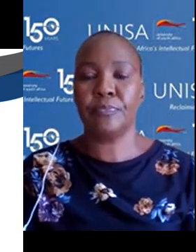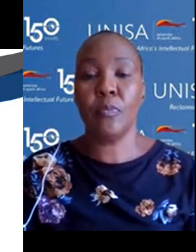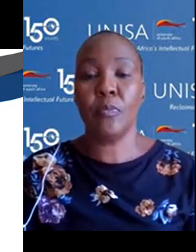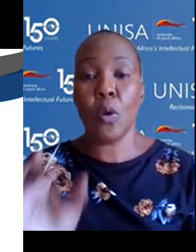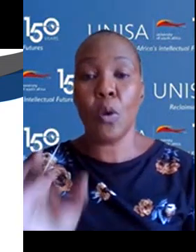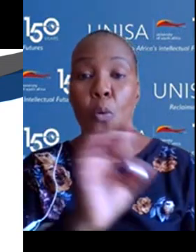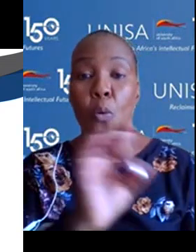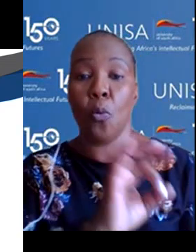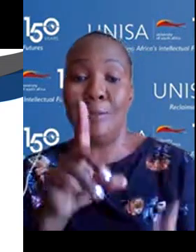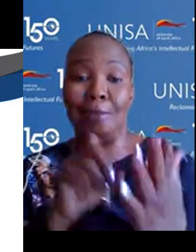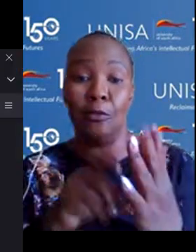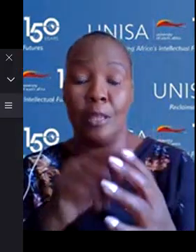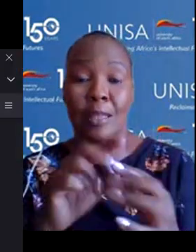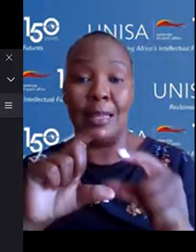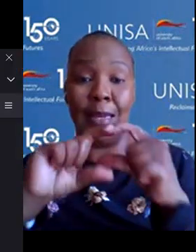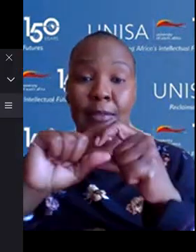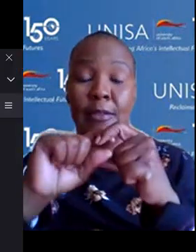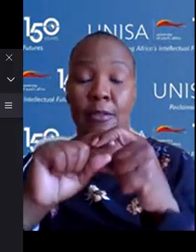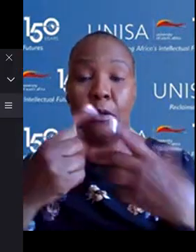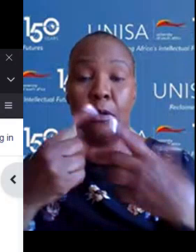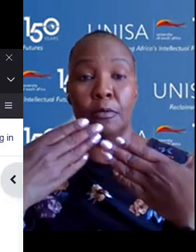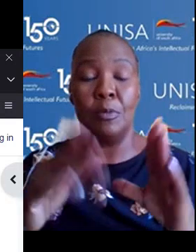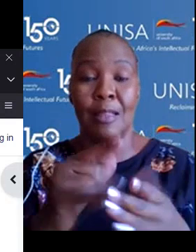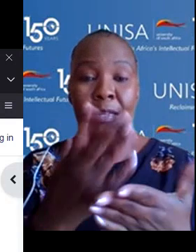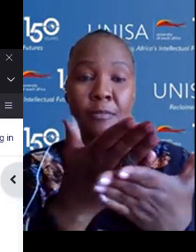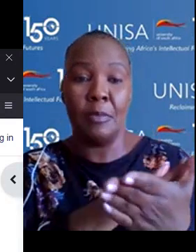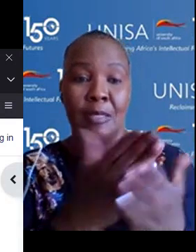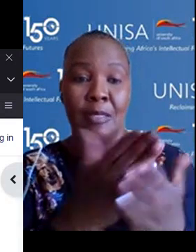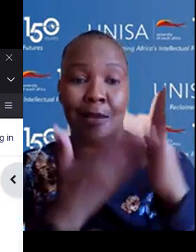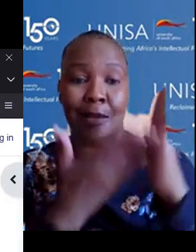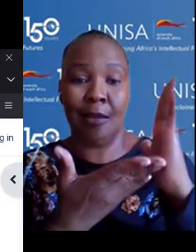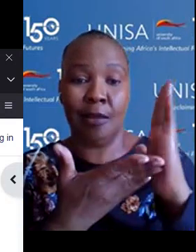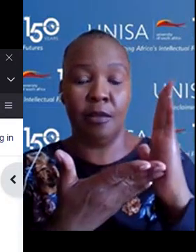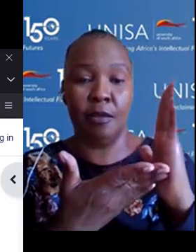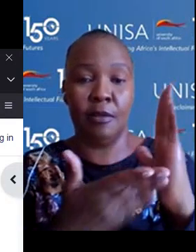on this link, it will open up this page over here.